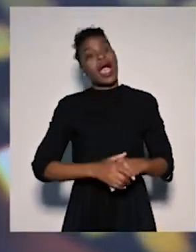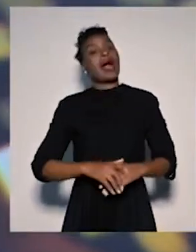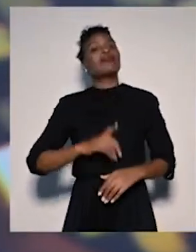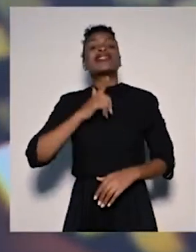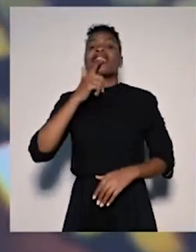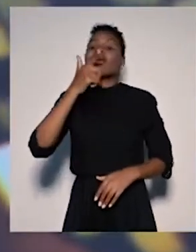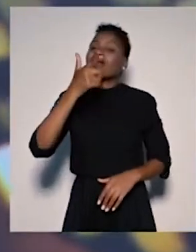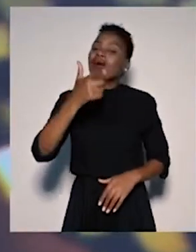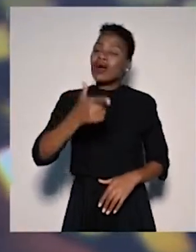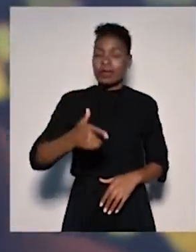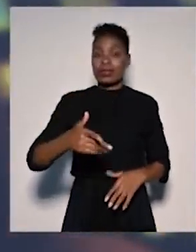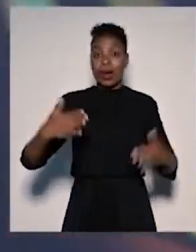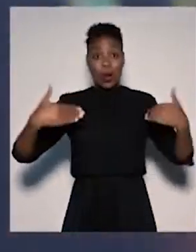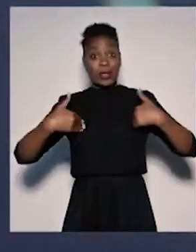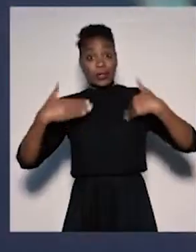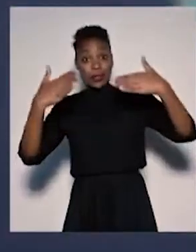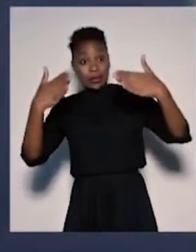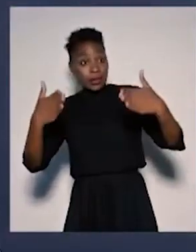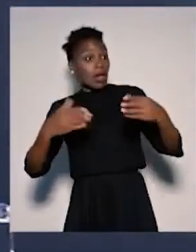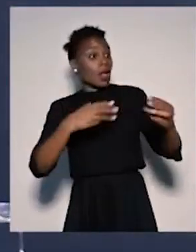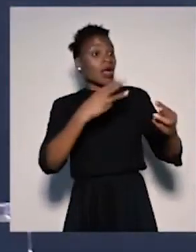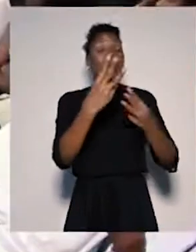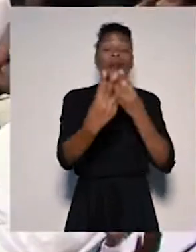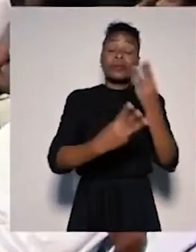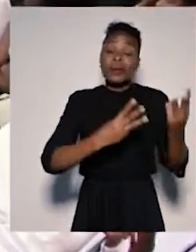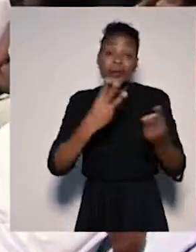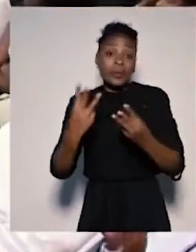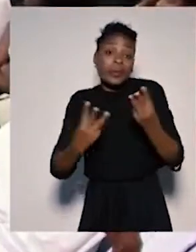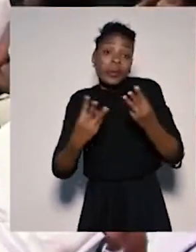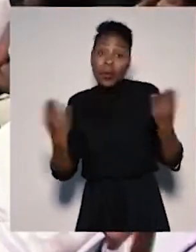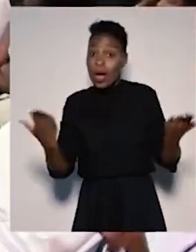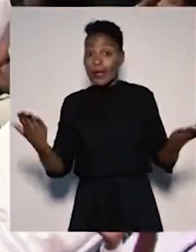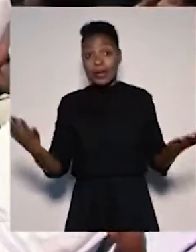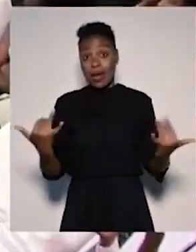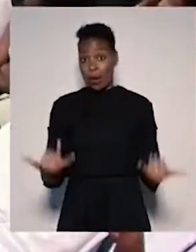I'm telling you. Restatiledi intolebato then.